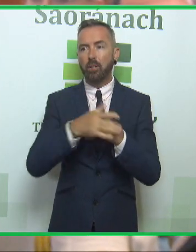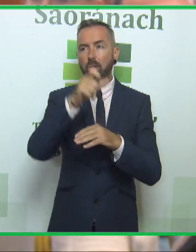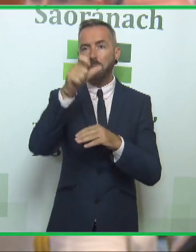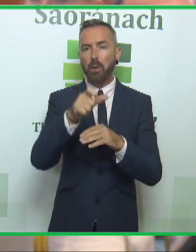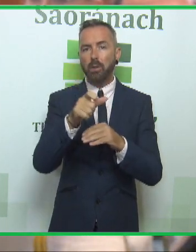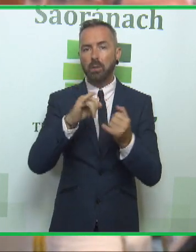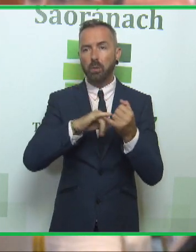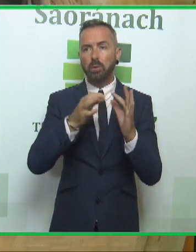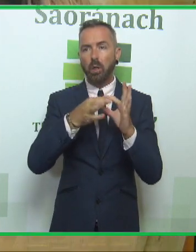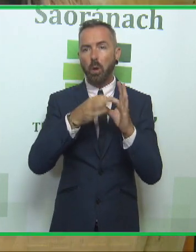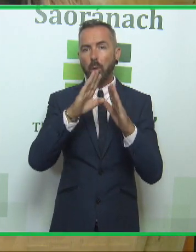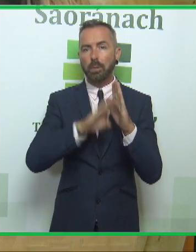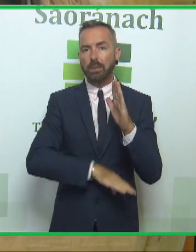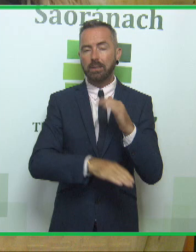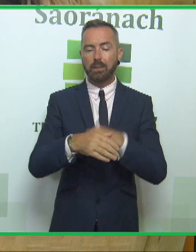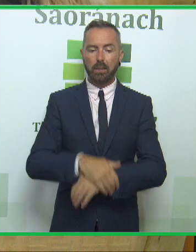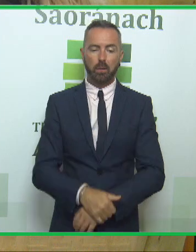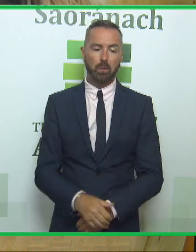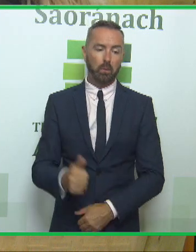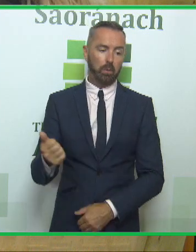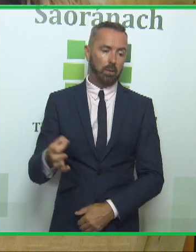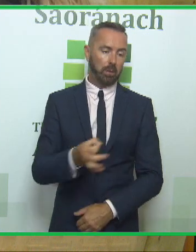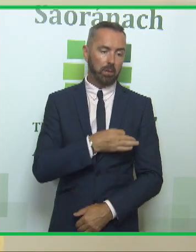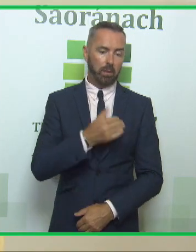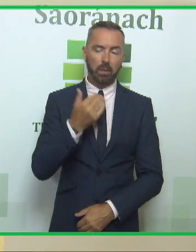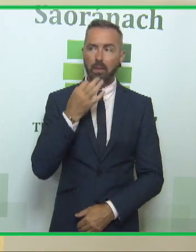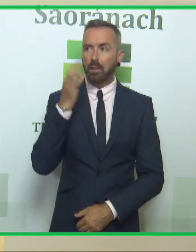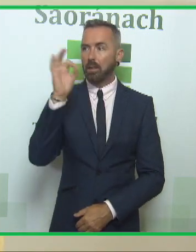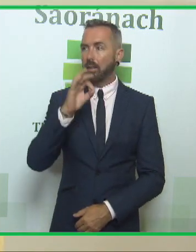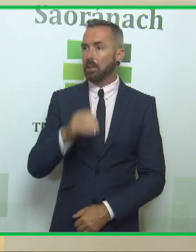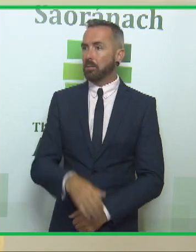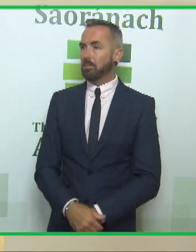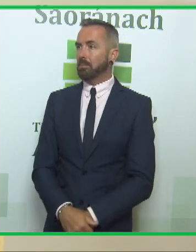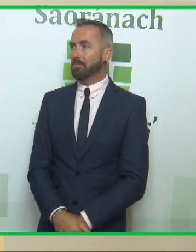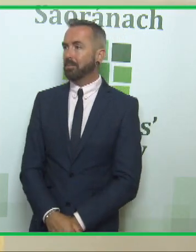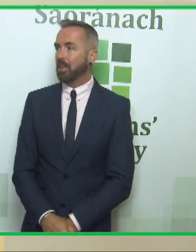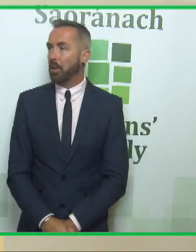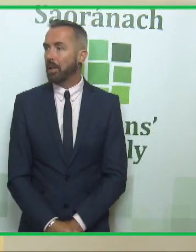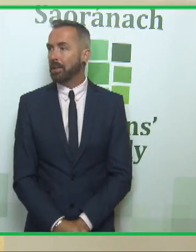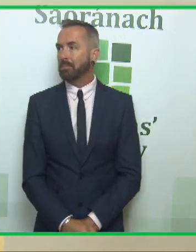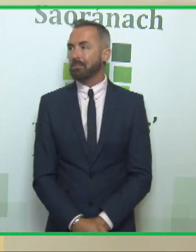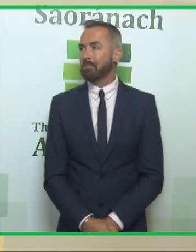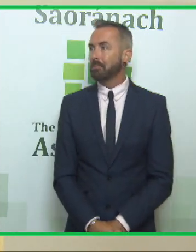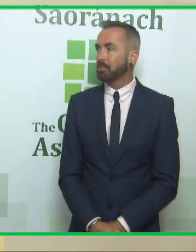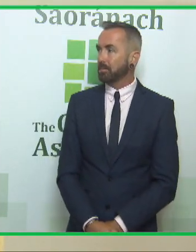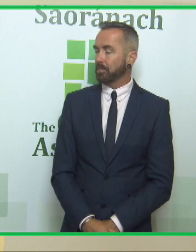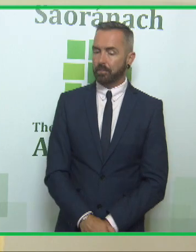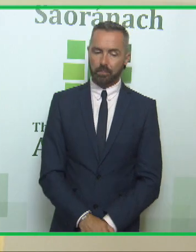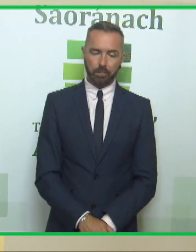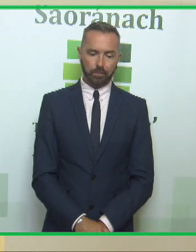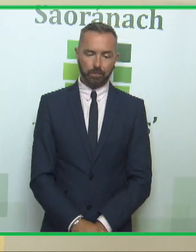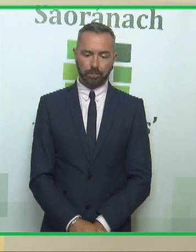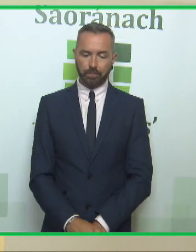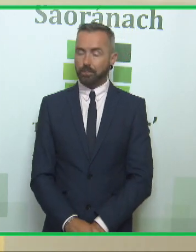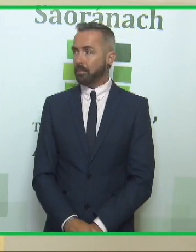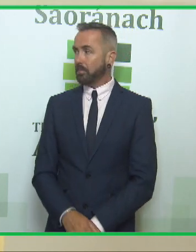capital? Thank you. That's great. Thank you very, very much. I might maybe just, Noel, go to you first on that, because as we discussed at the